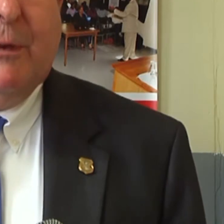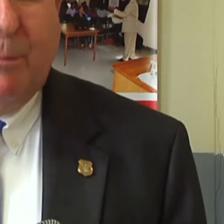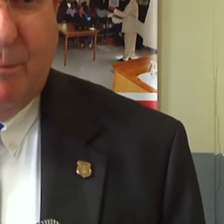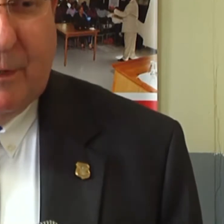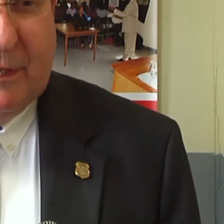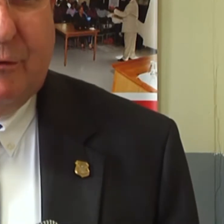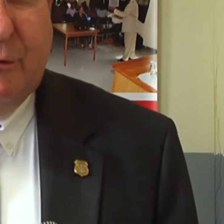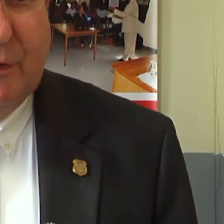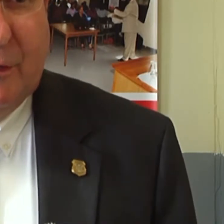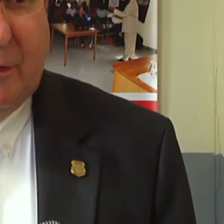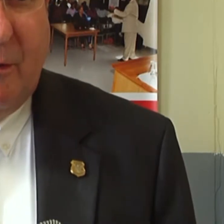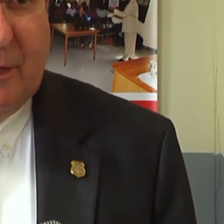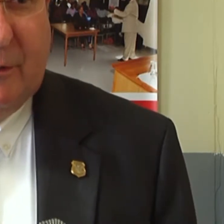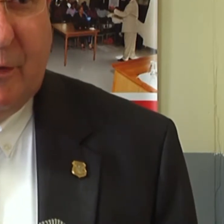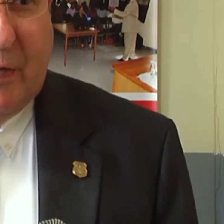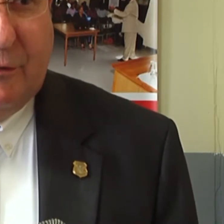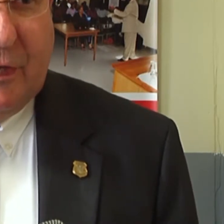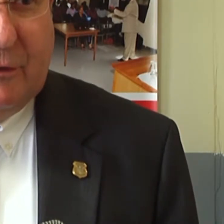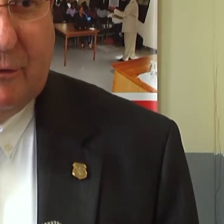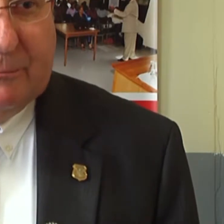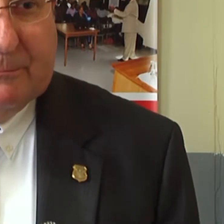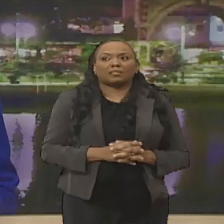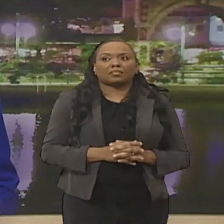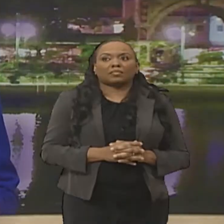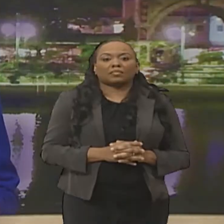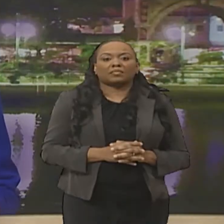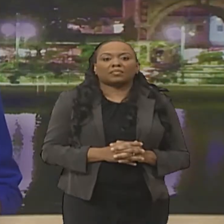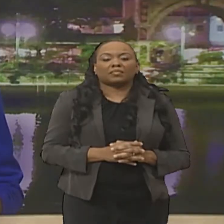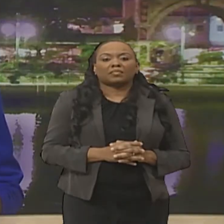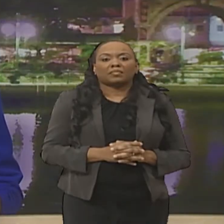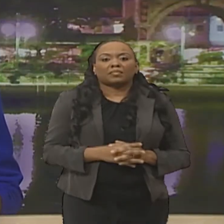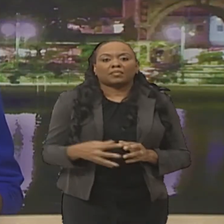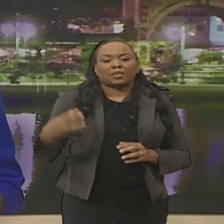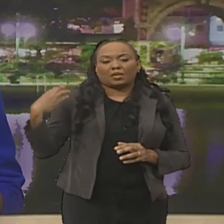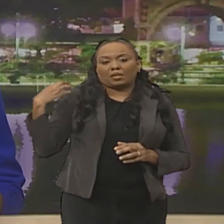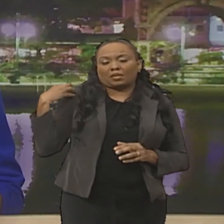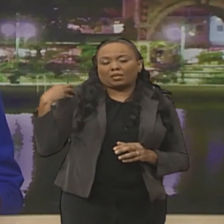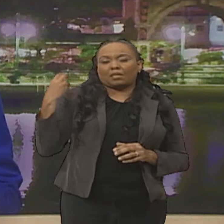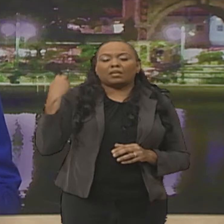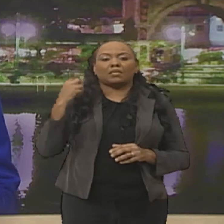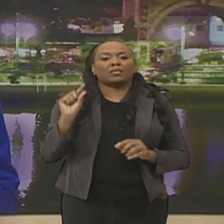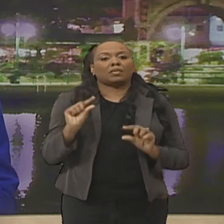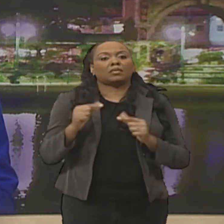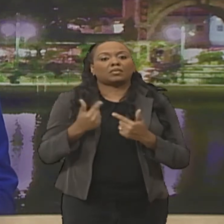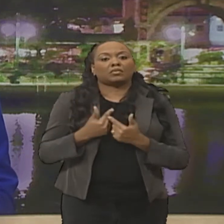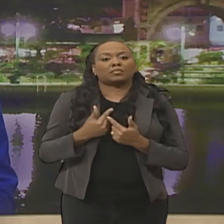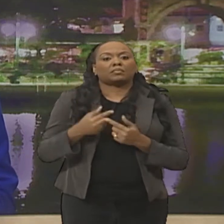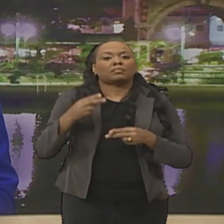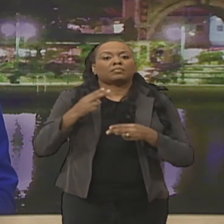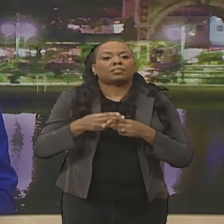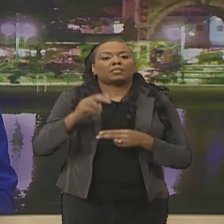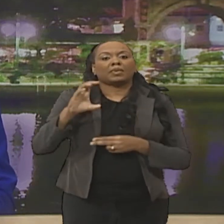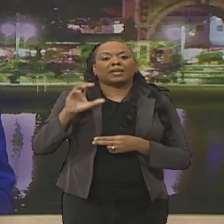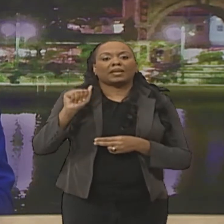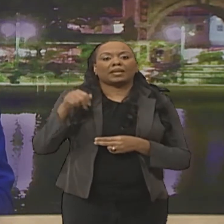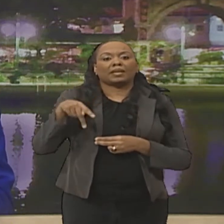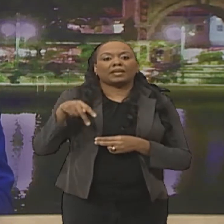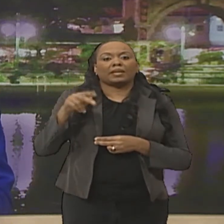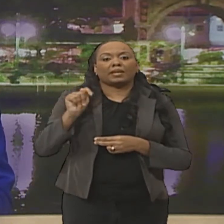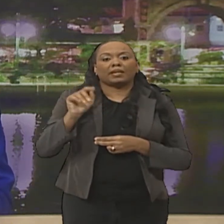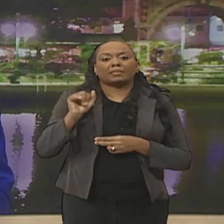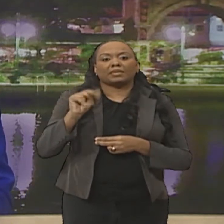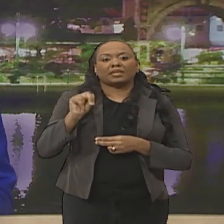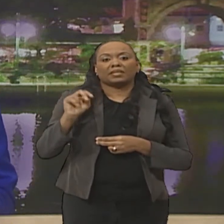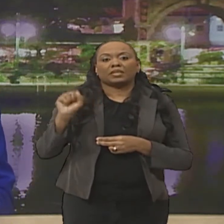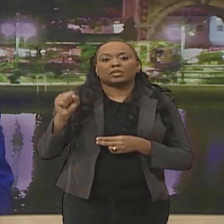the same issues in law in the United States. Head of the RSS, Captain Arrington Sherlin, says the training will